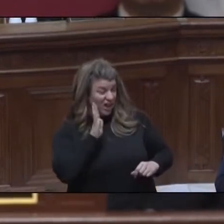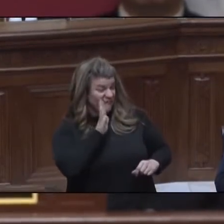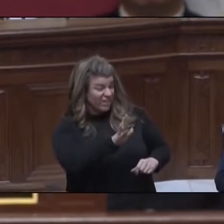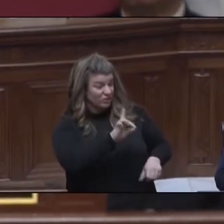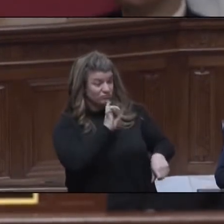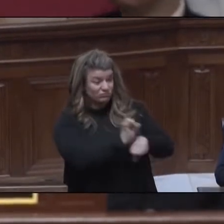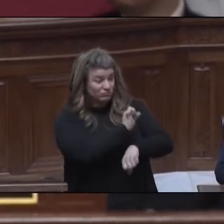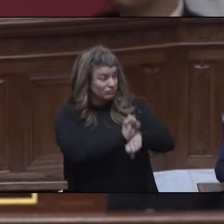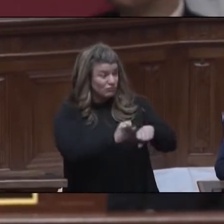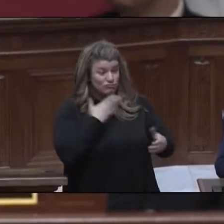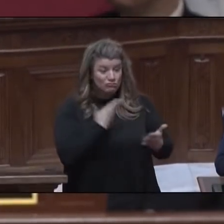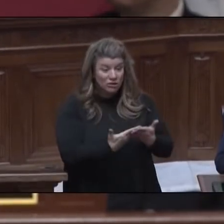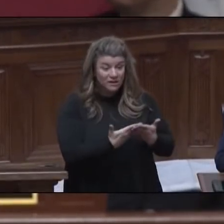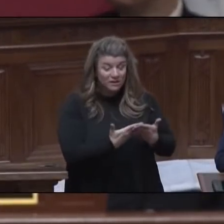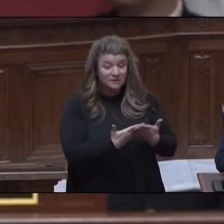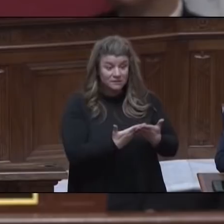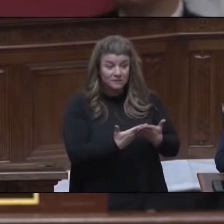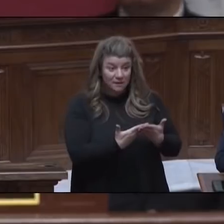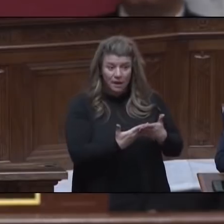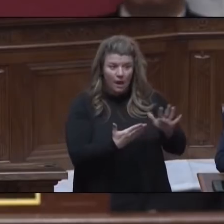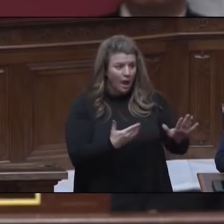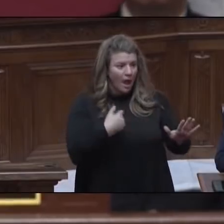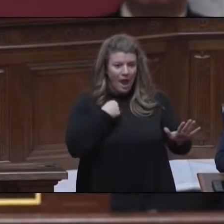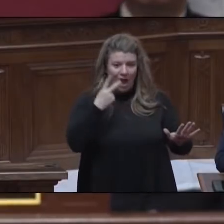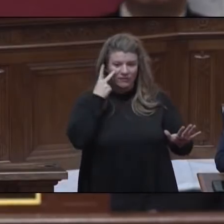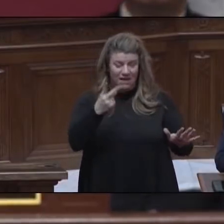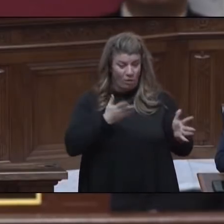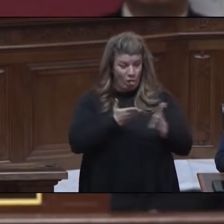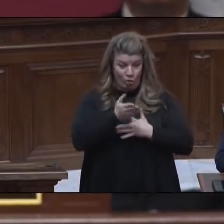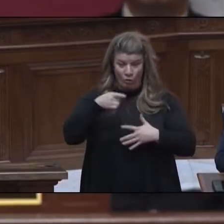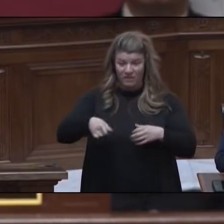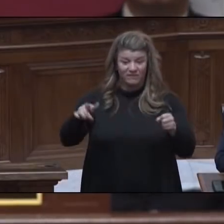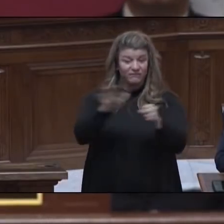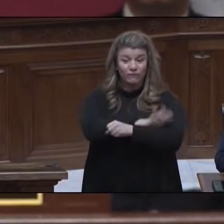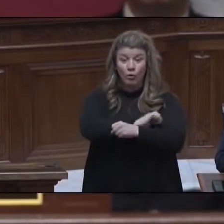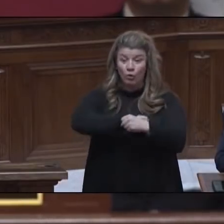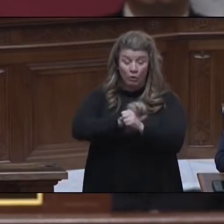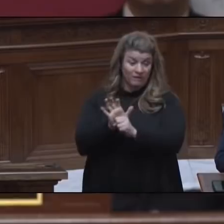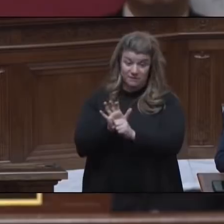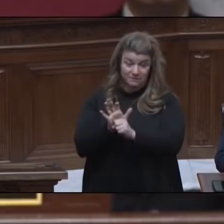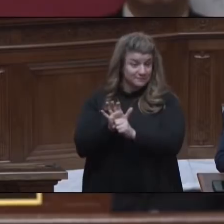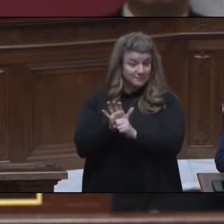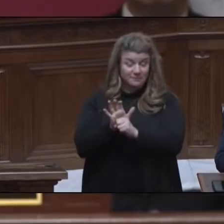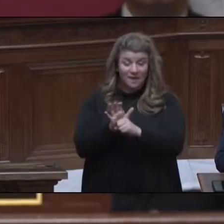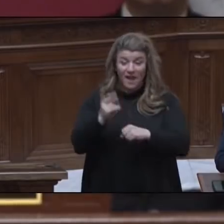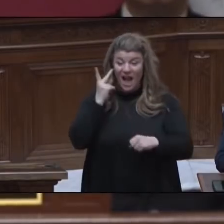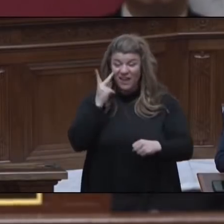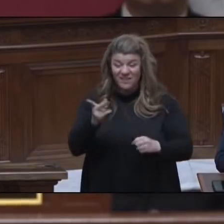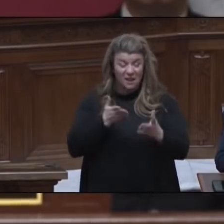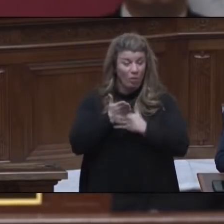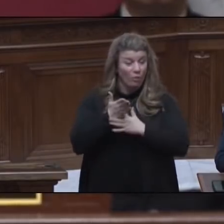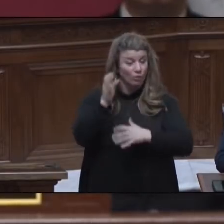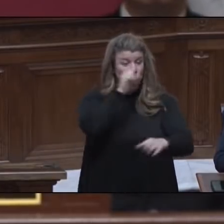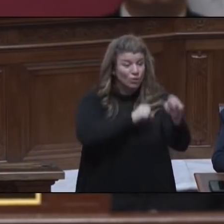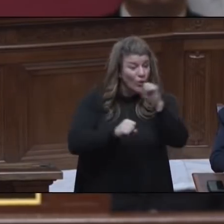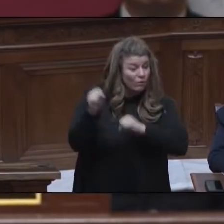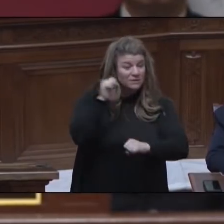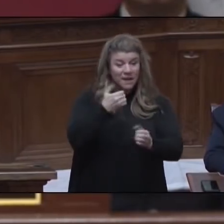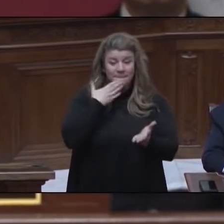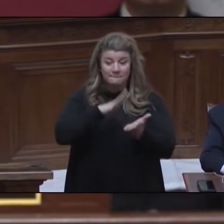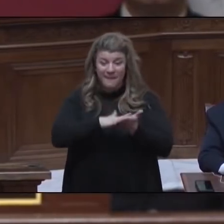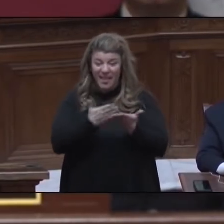really are. I've seen them through all this pandemic. I've seen them through lots of storms and lots of bad